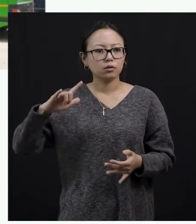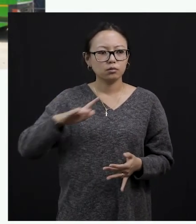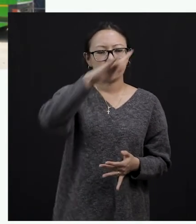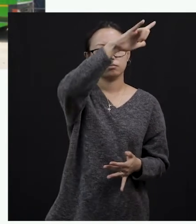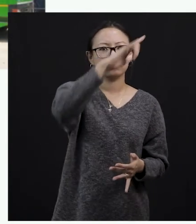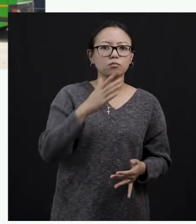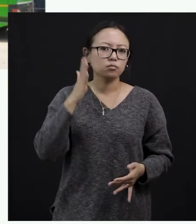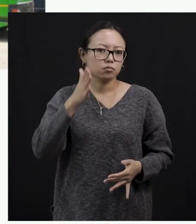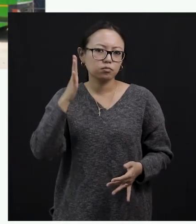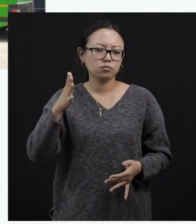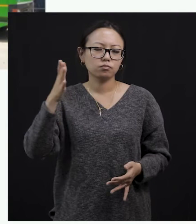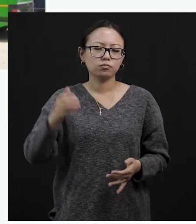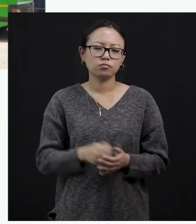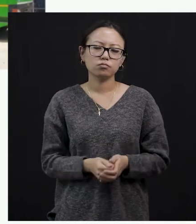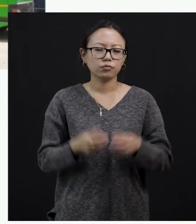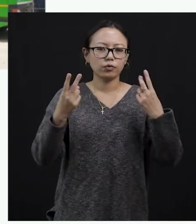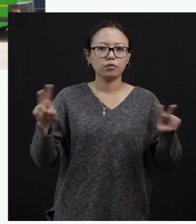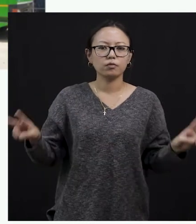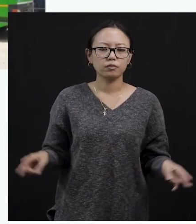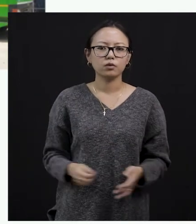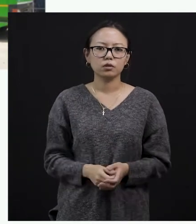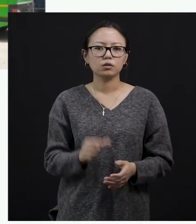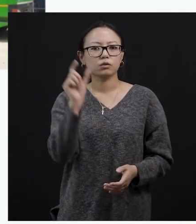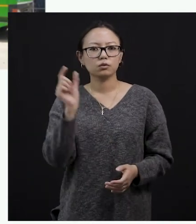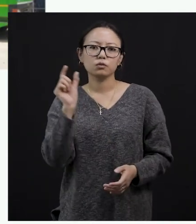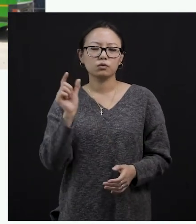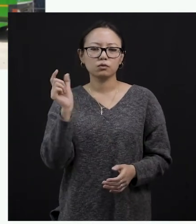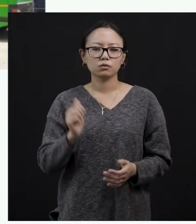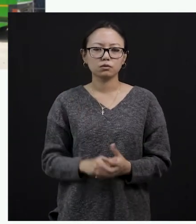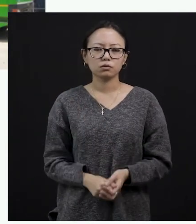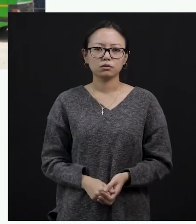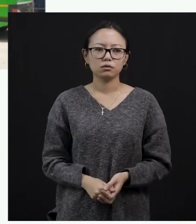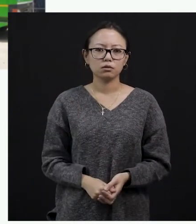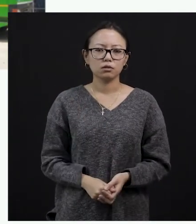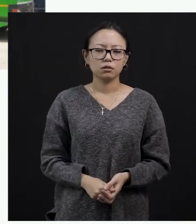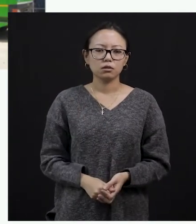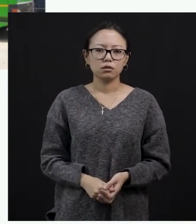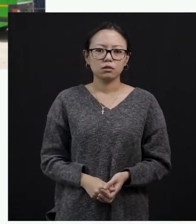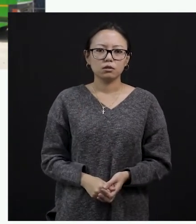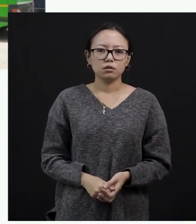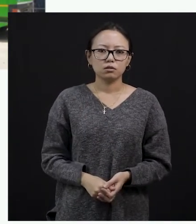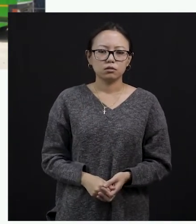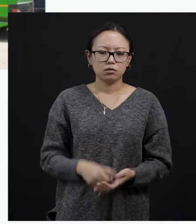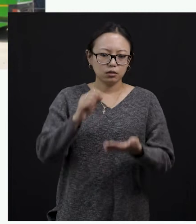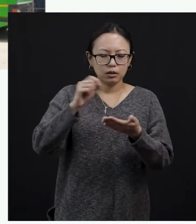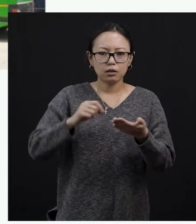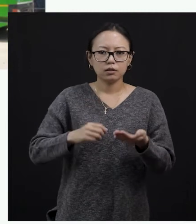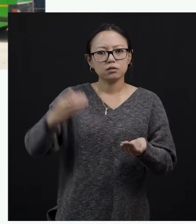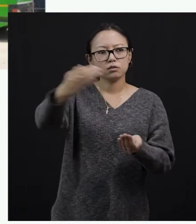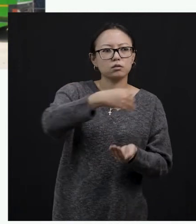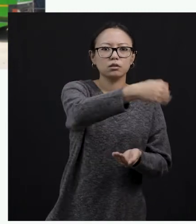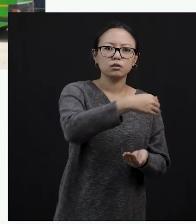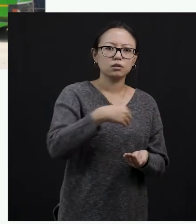of transportation are used to drop the letters. Okay, to collect the letters or to drop